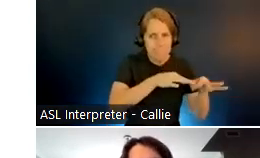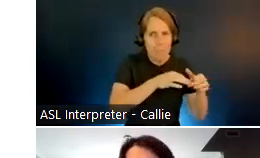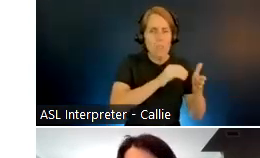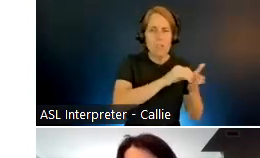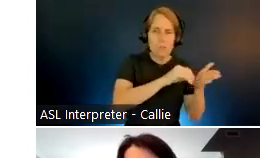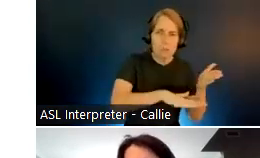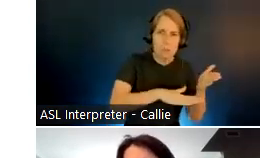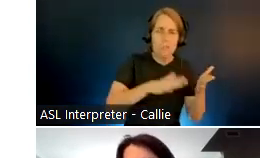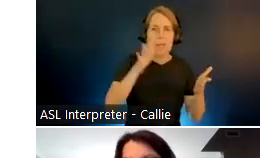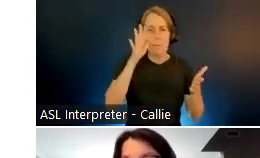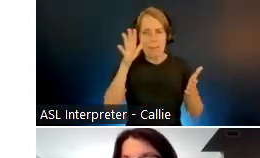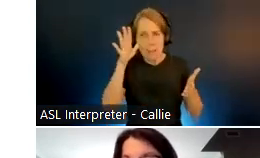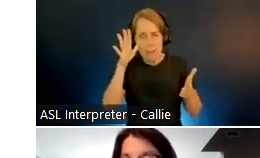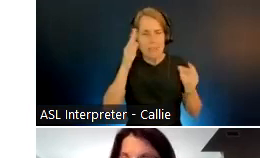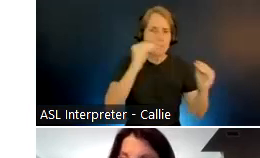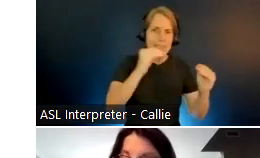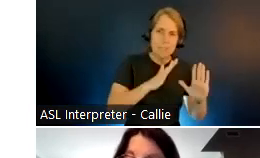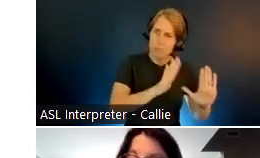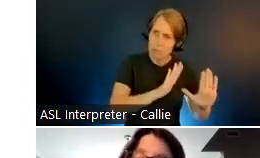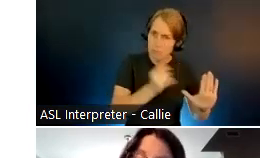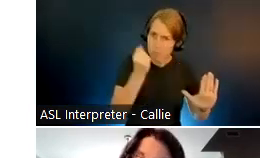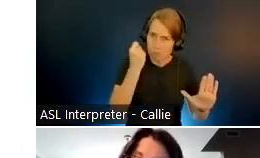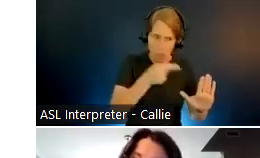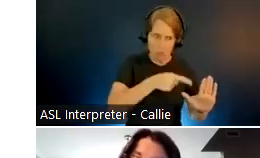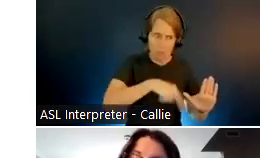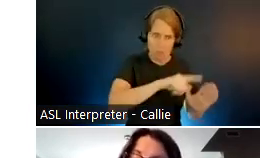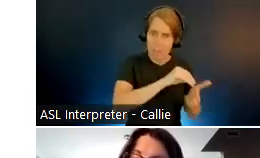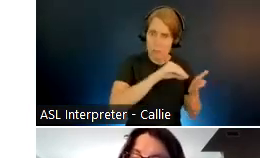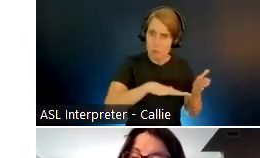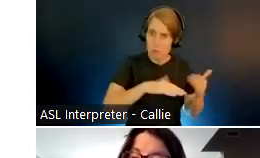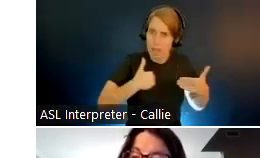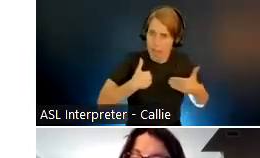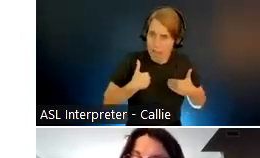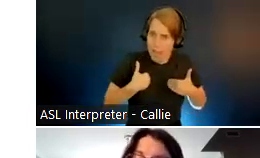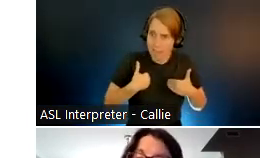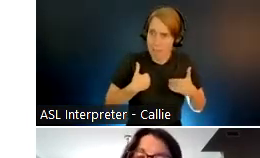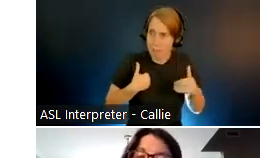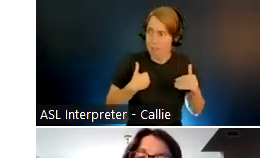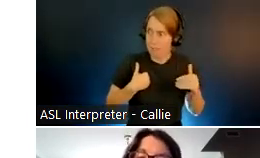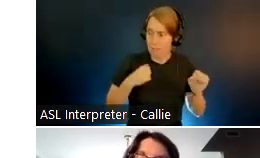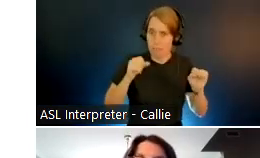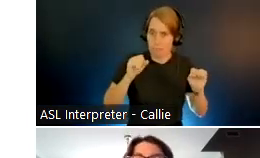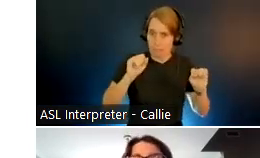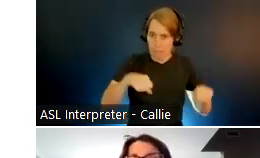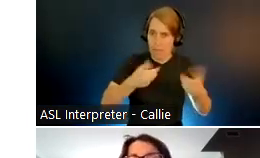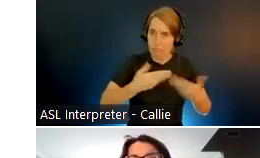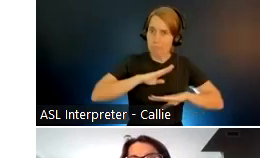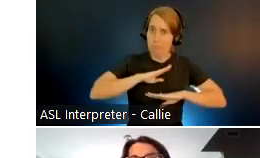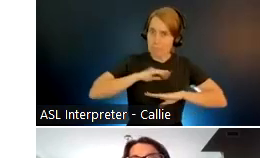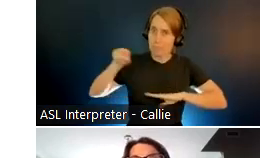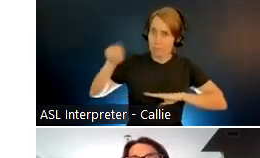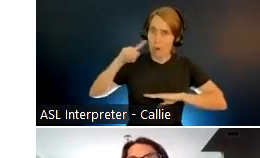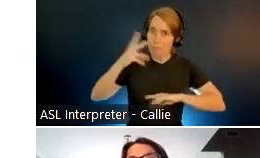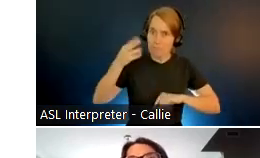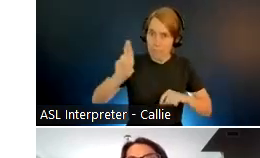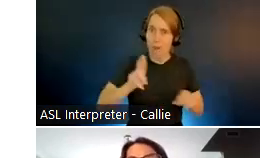parent, with the teacher, letting them know that these students have access to voc rehab services as well. And so what I